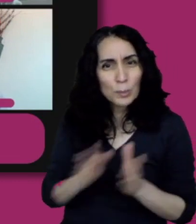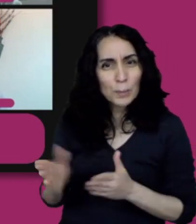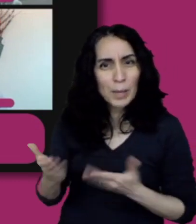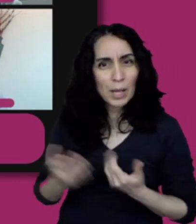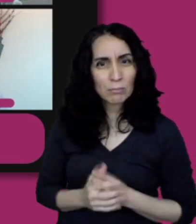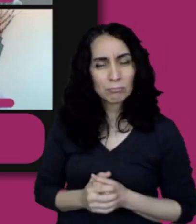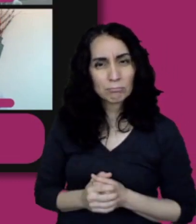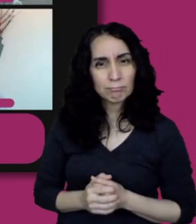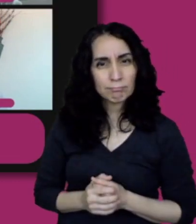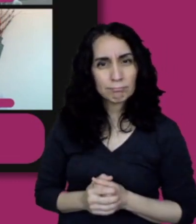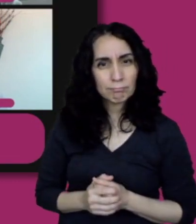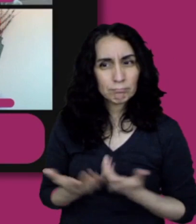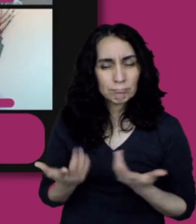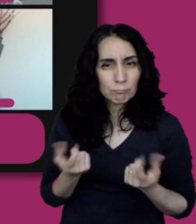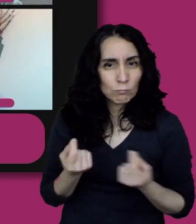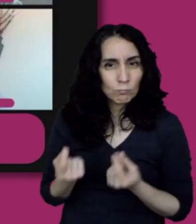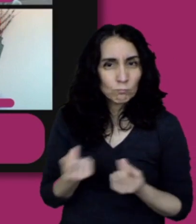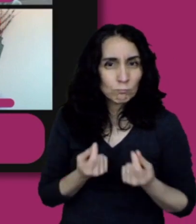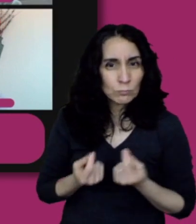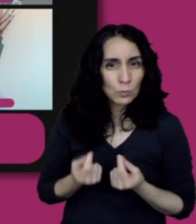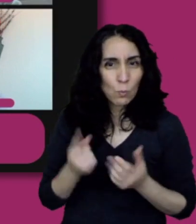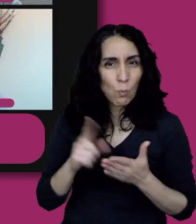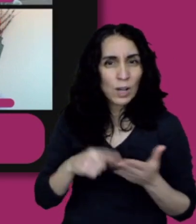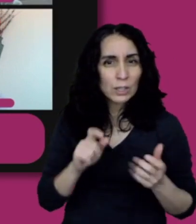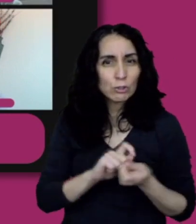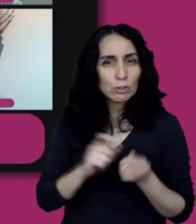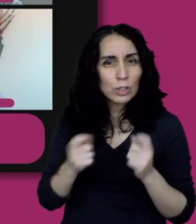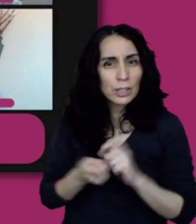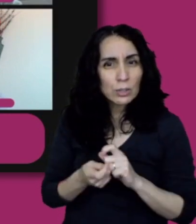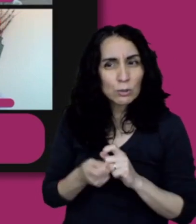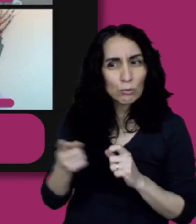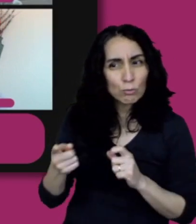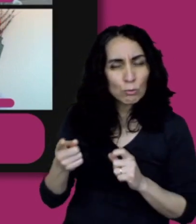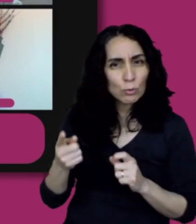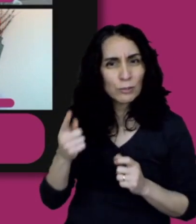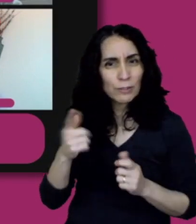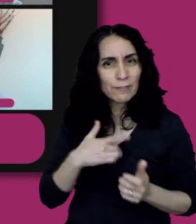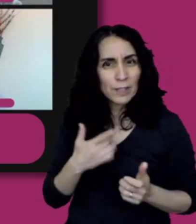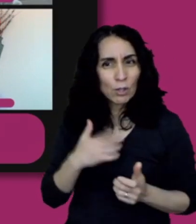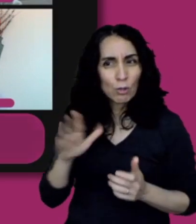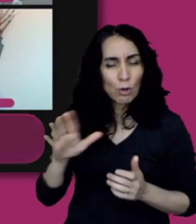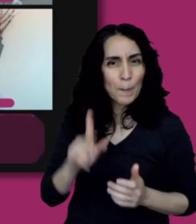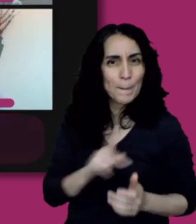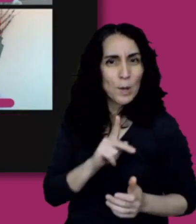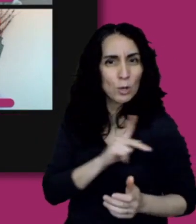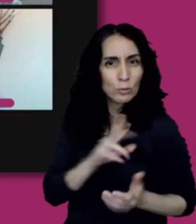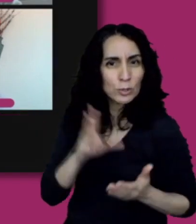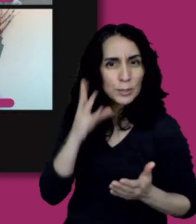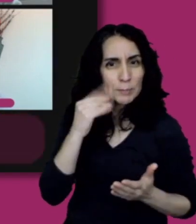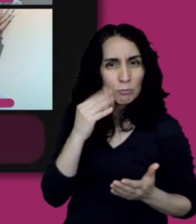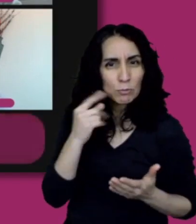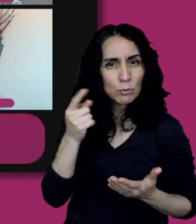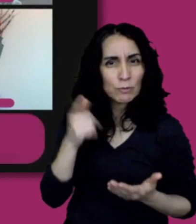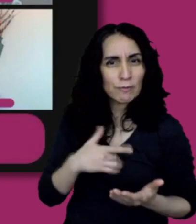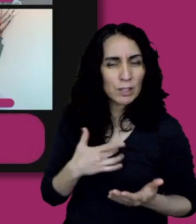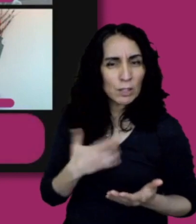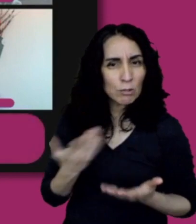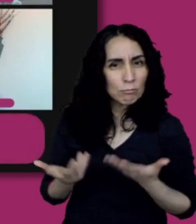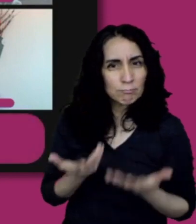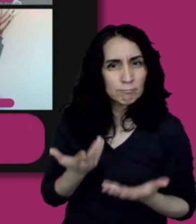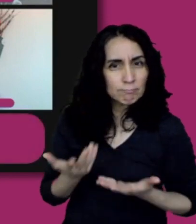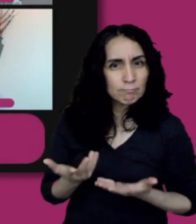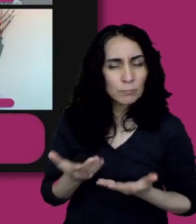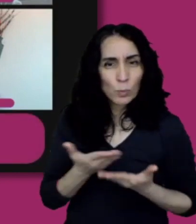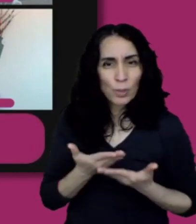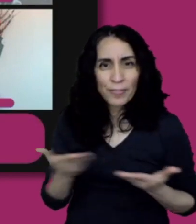be prepared for? What are those changes? What did you find, or what's your personal experience about what were the